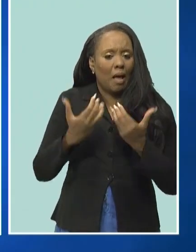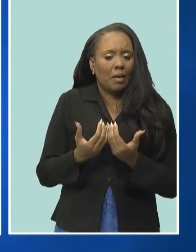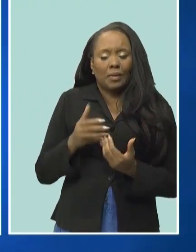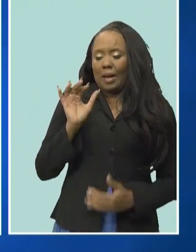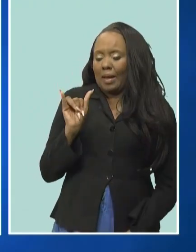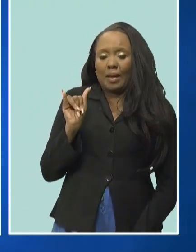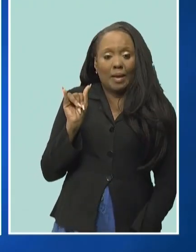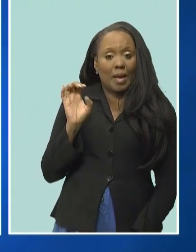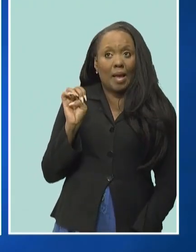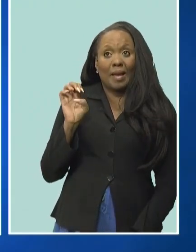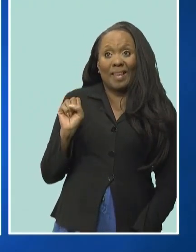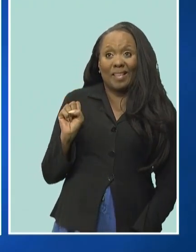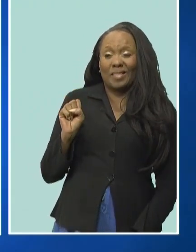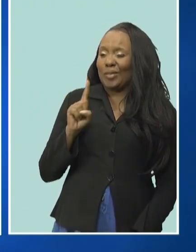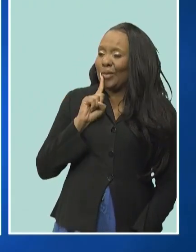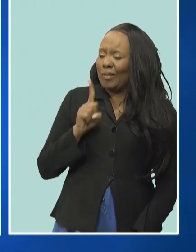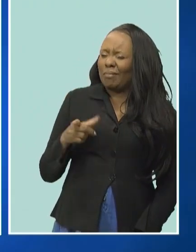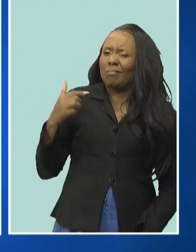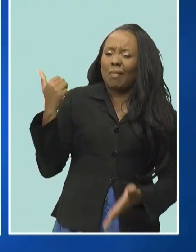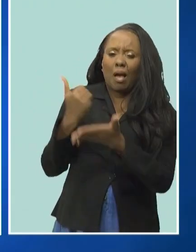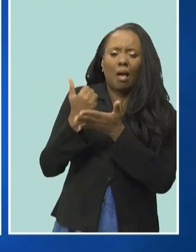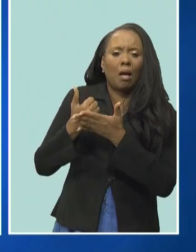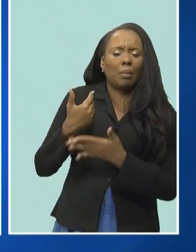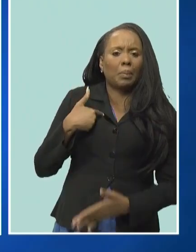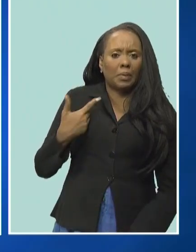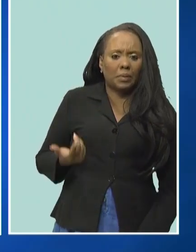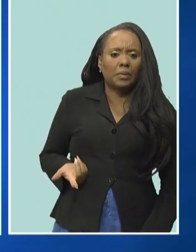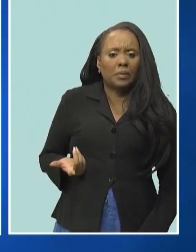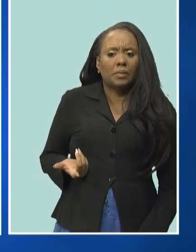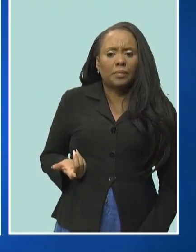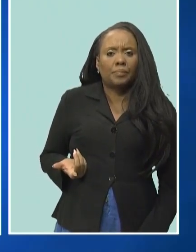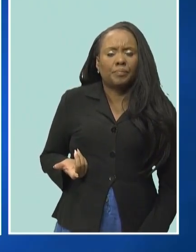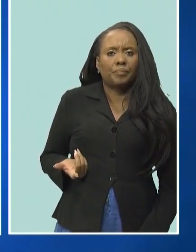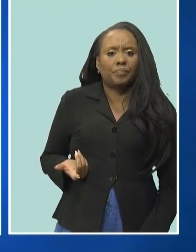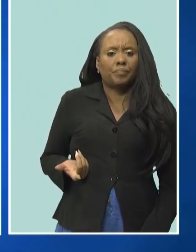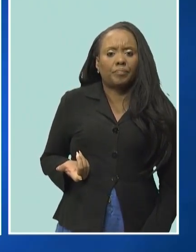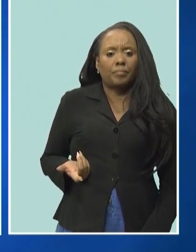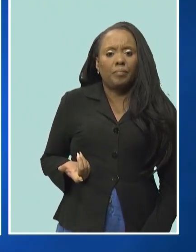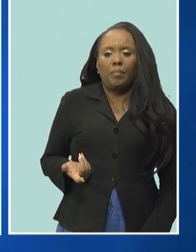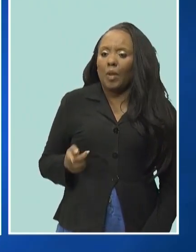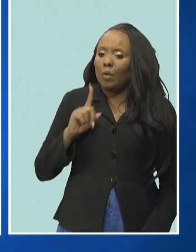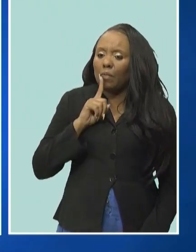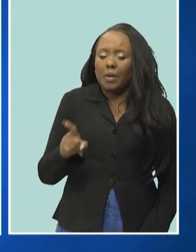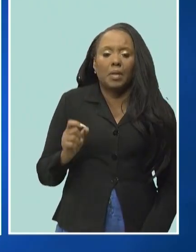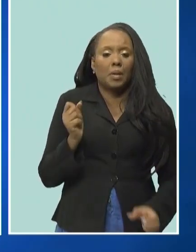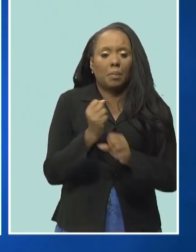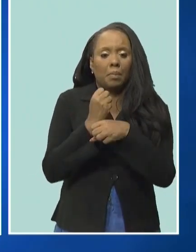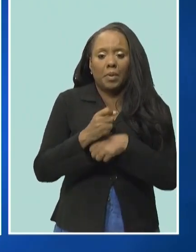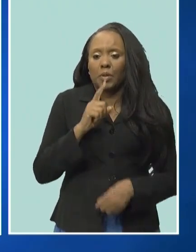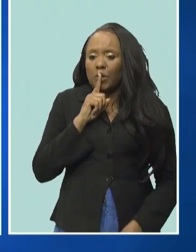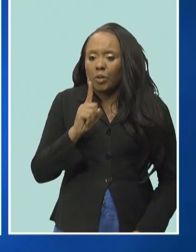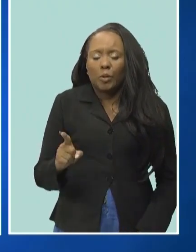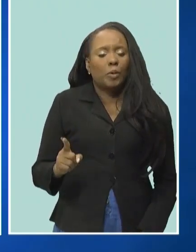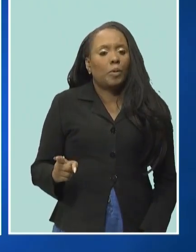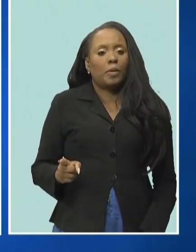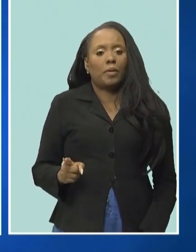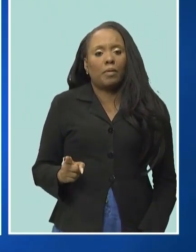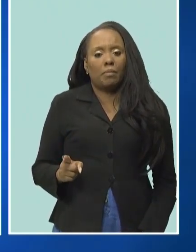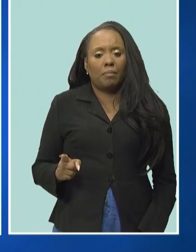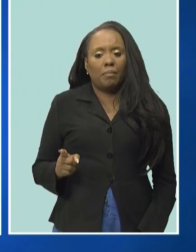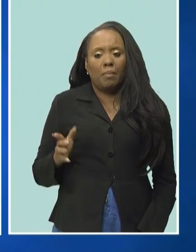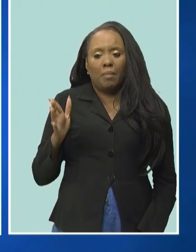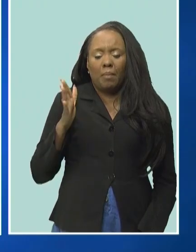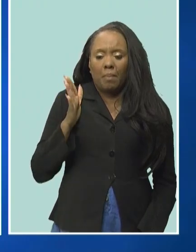that helped me to like price, you know, put value to the product now. So you know how, if you're making a